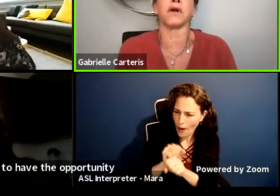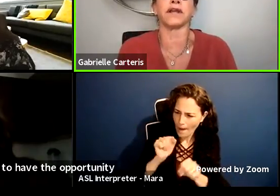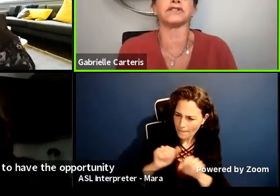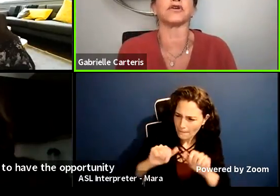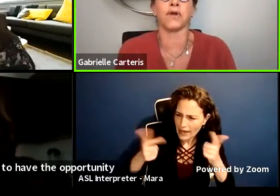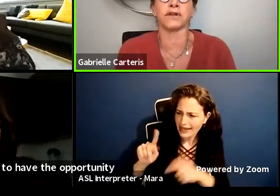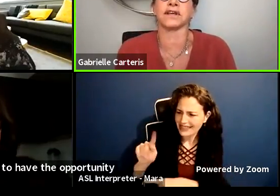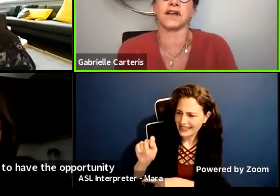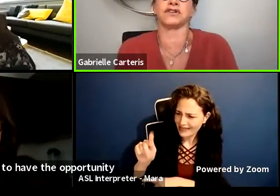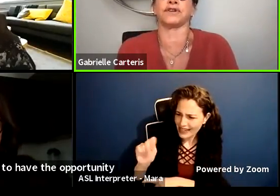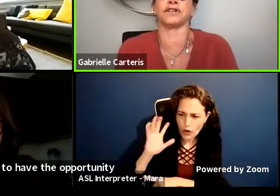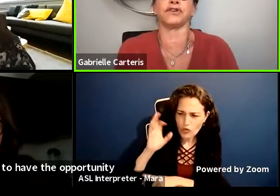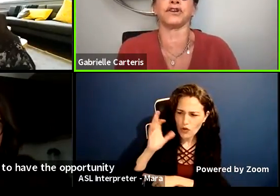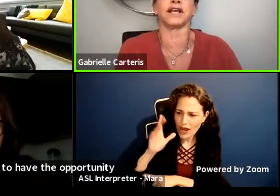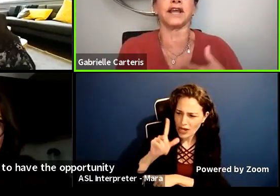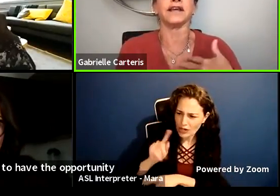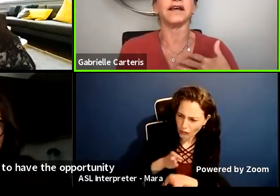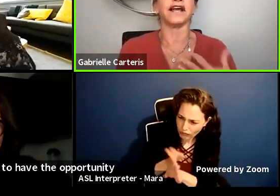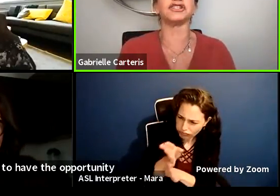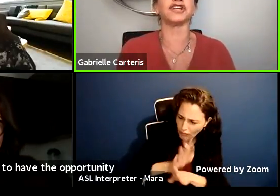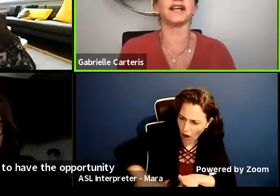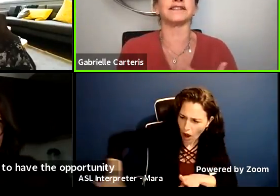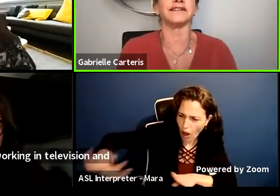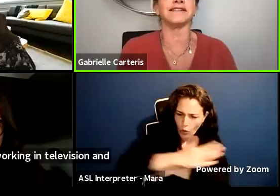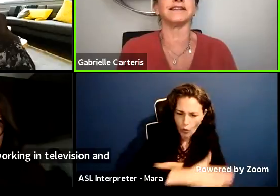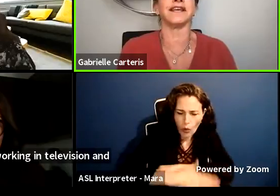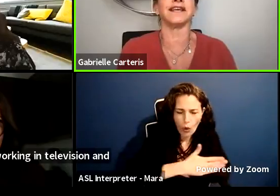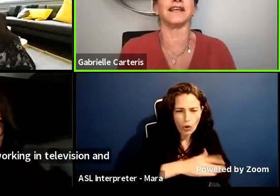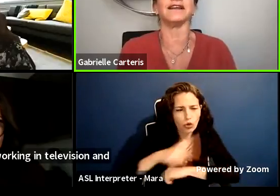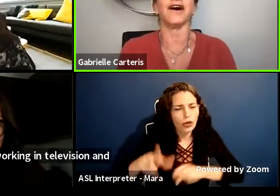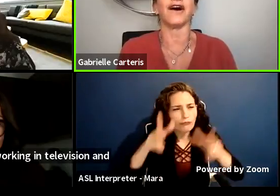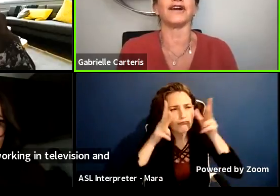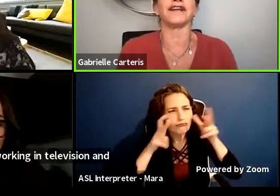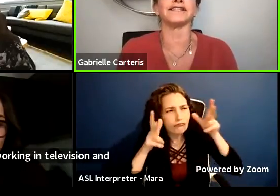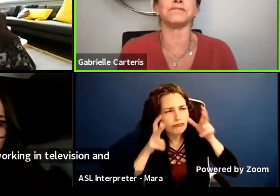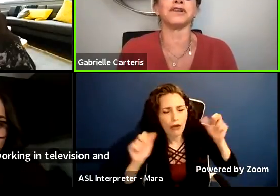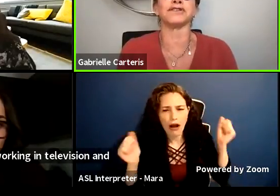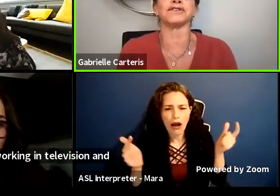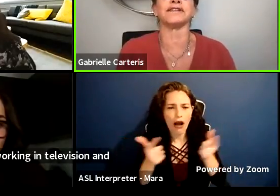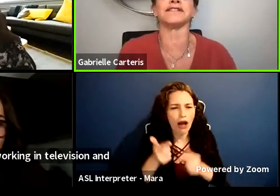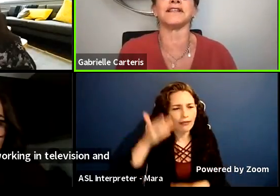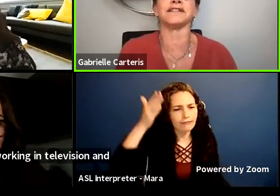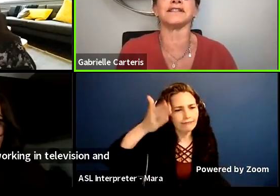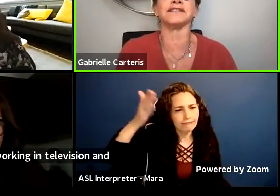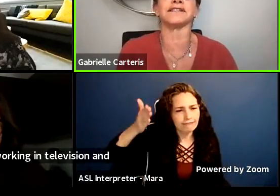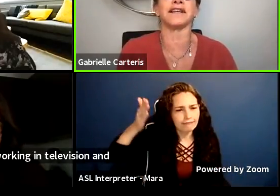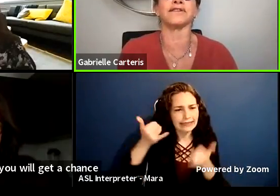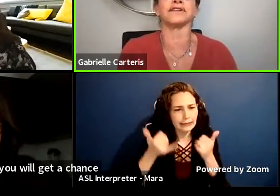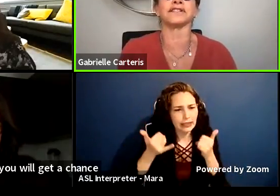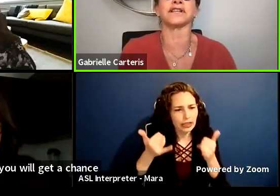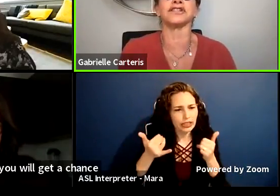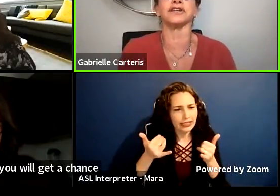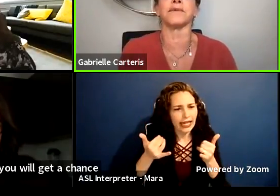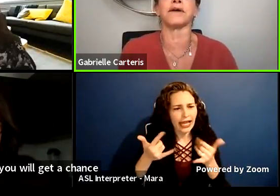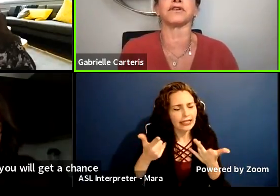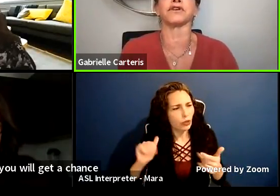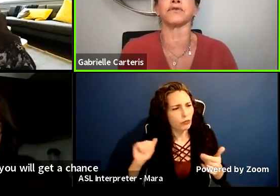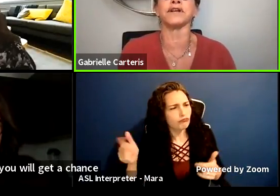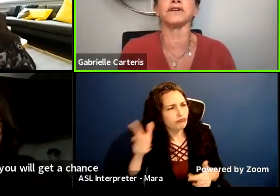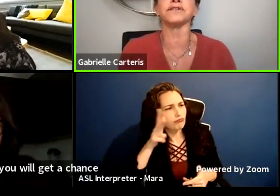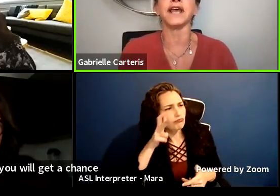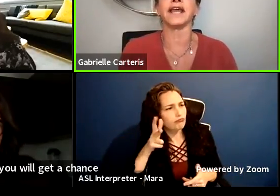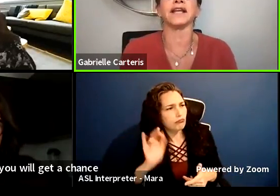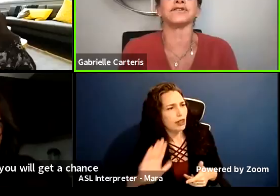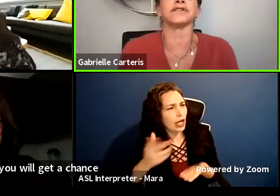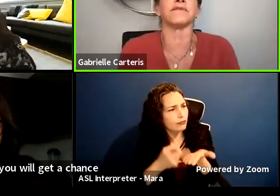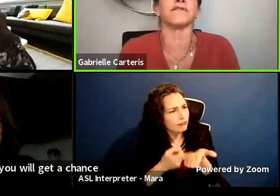radio markets across the country. So you're going to get a chance to listen in on our guest speakers and just hear their discussion about their